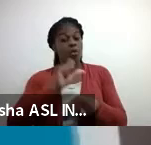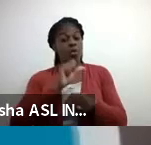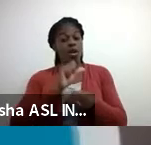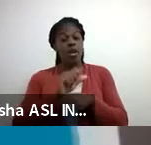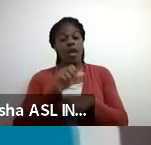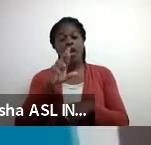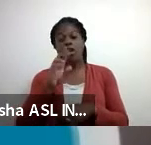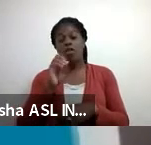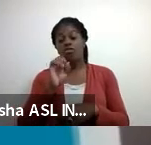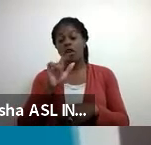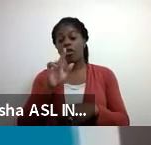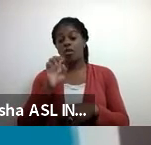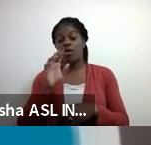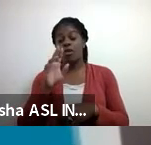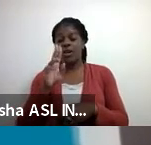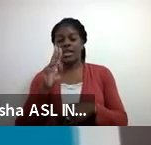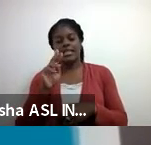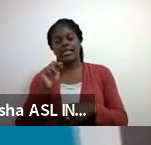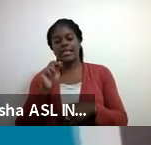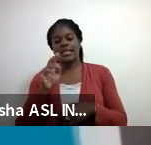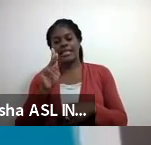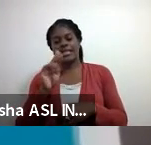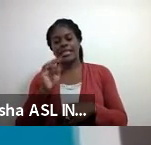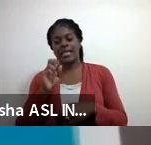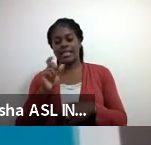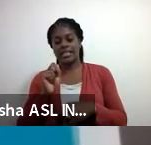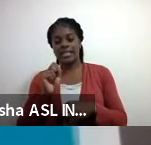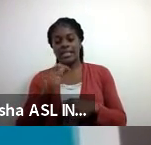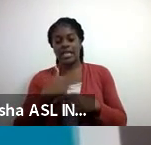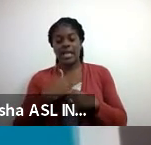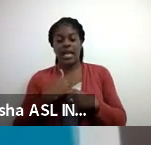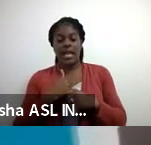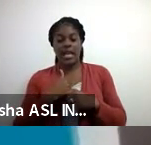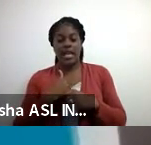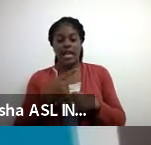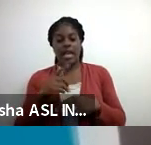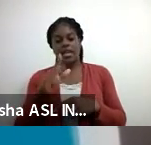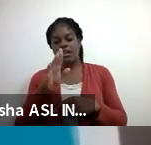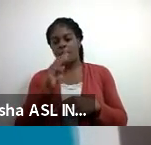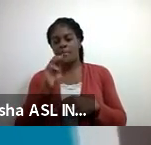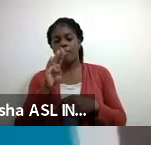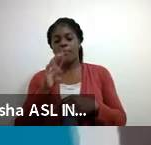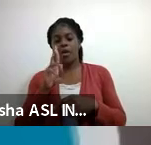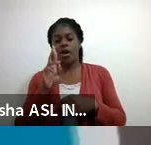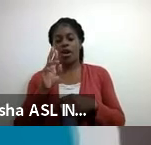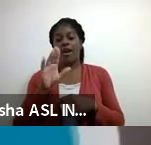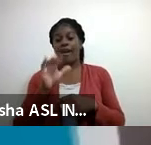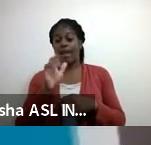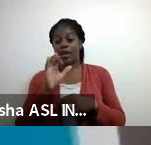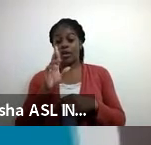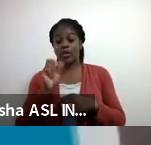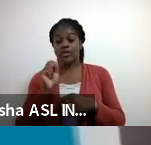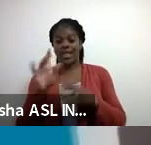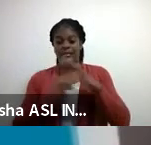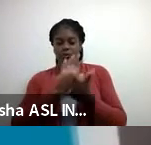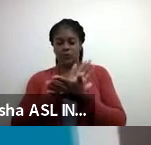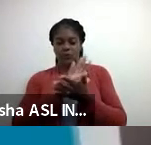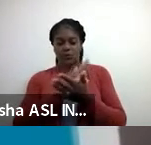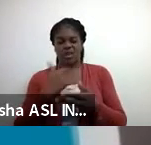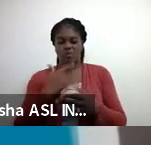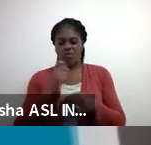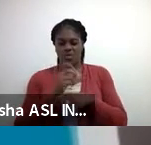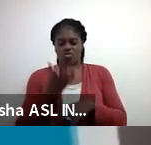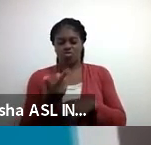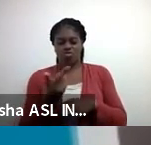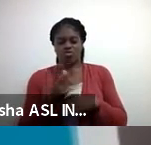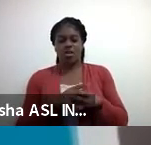Roscoe Nix Elementary School and Joanne Lelick at Broad Acres Elementary School. I identify